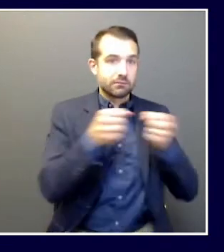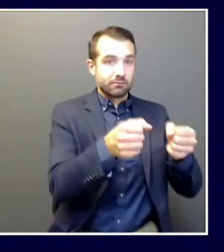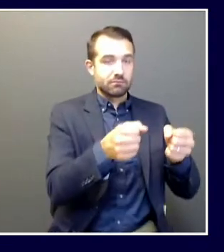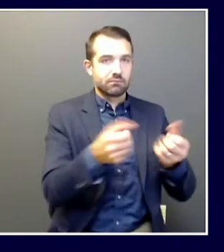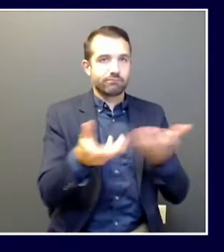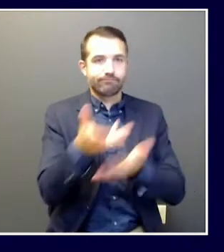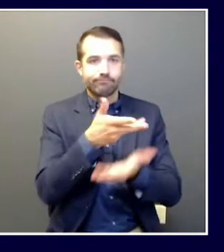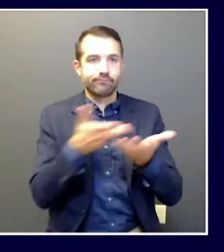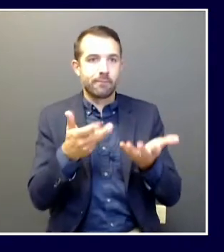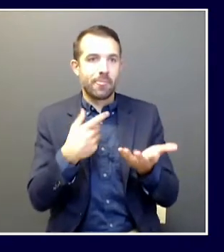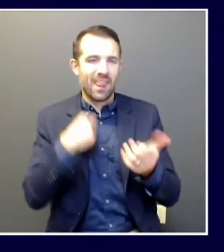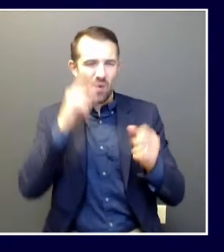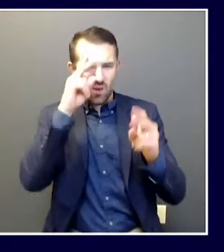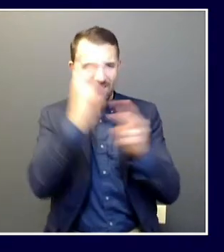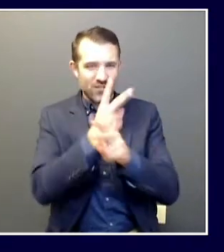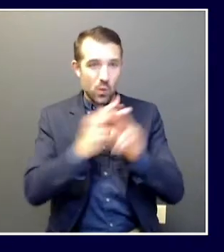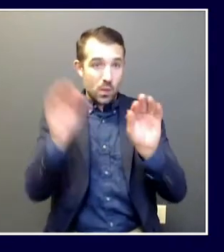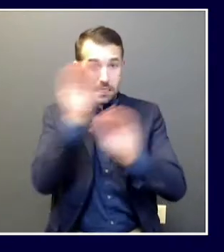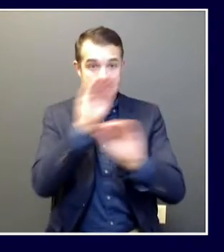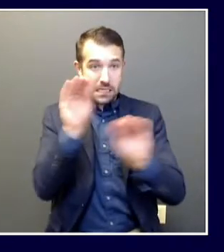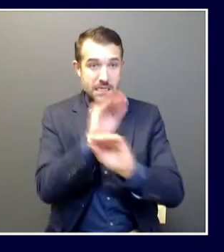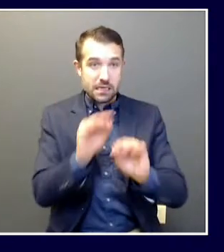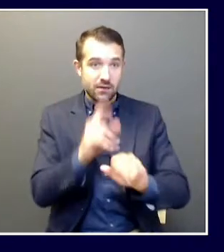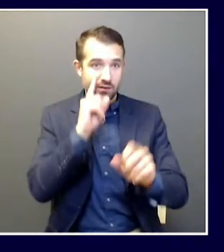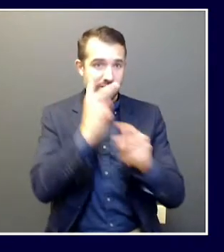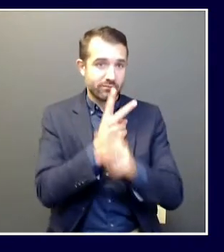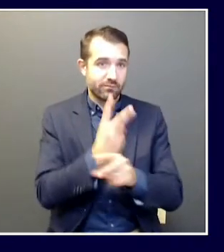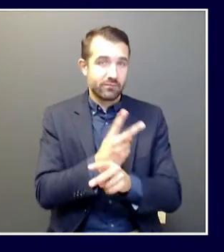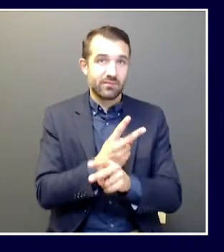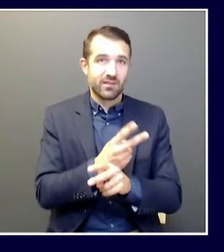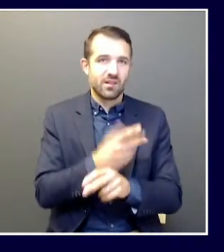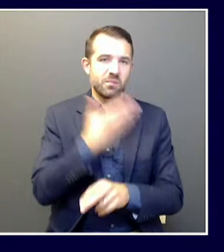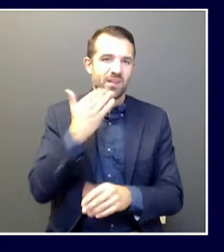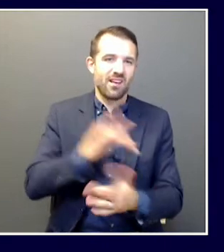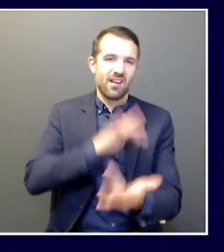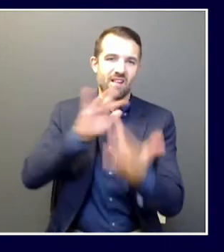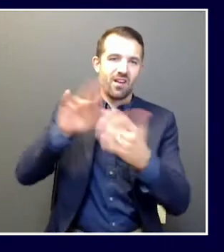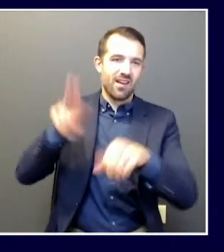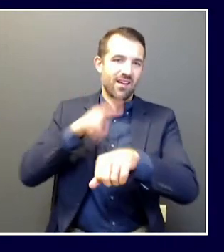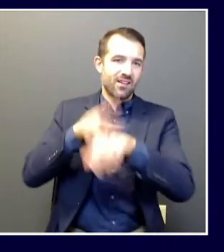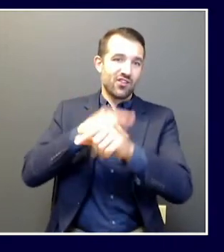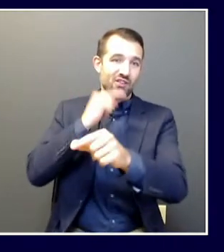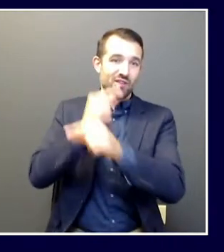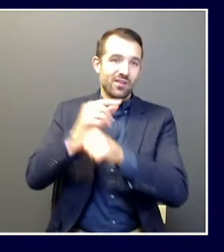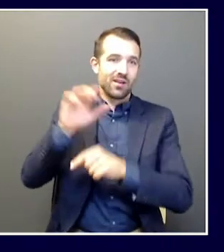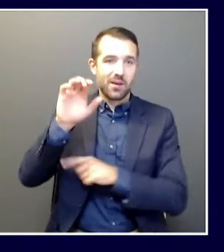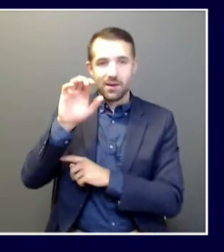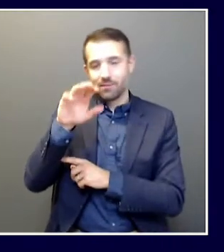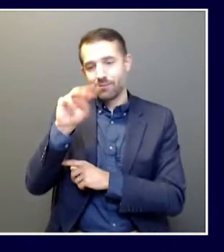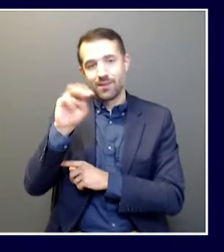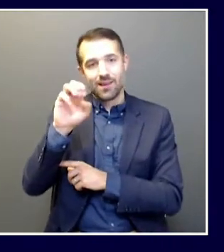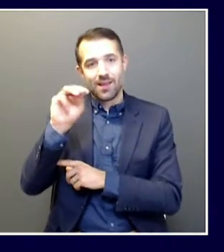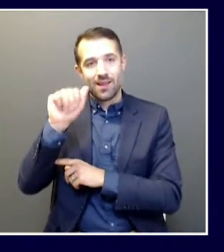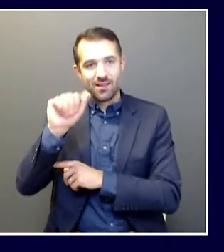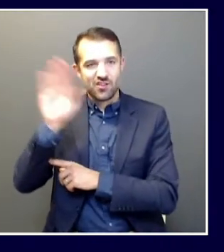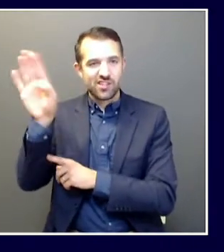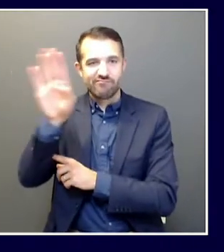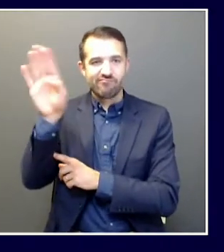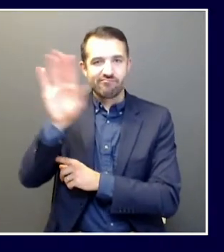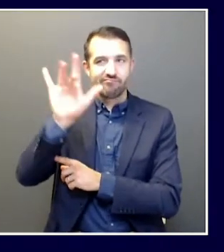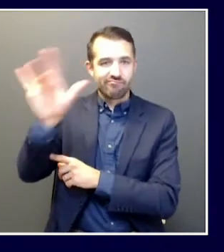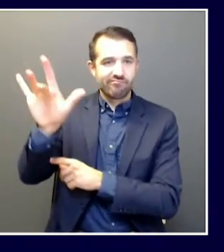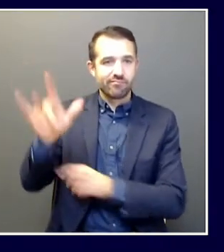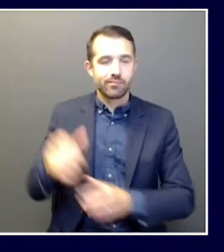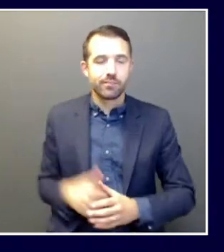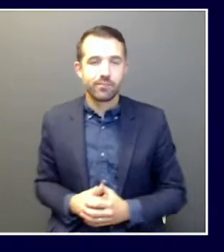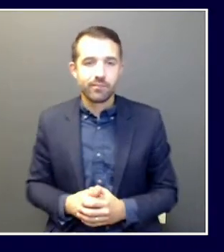National Guard would be the ultimate person to answer those questions, but that's part of the discussion that we've had with them throughout the pandemic, not just